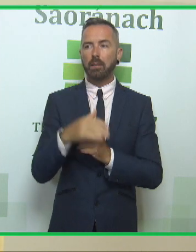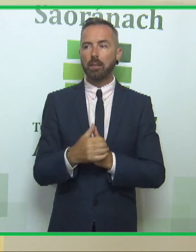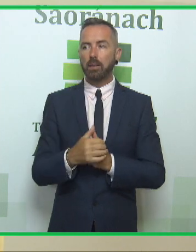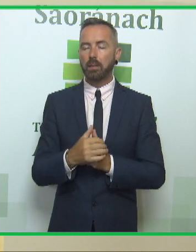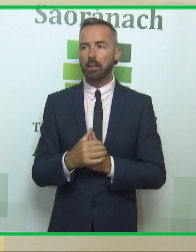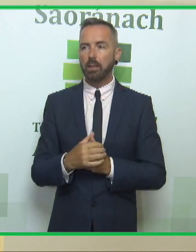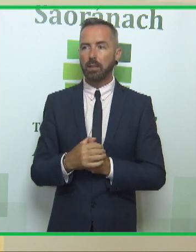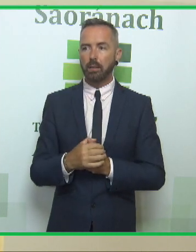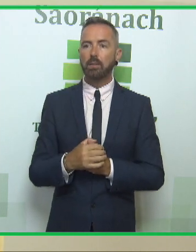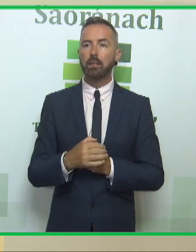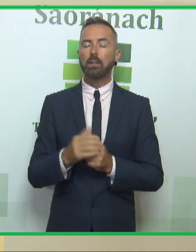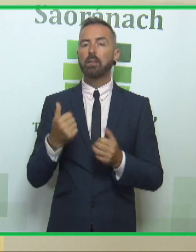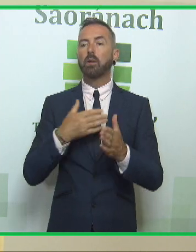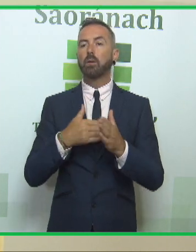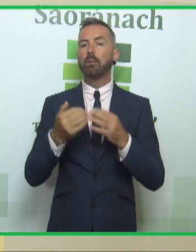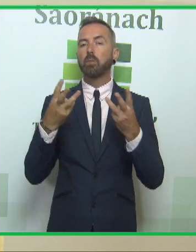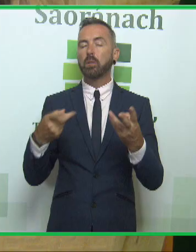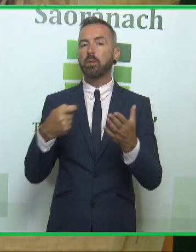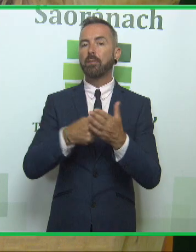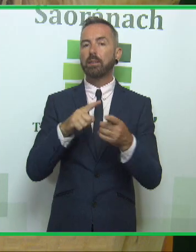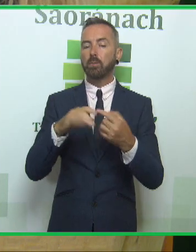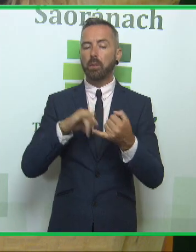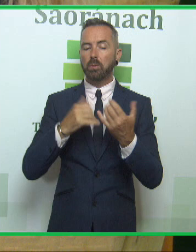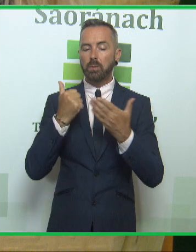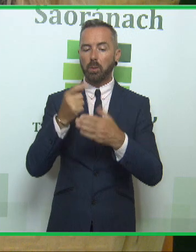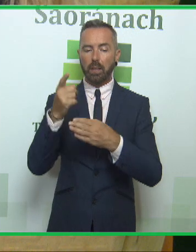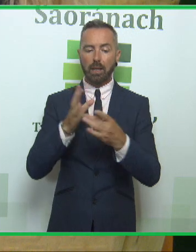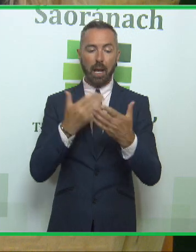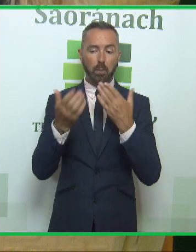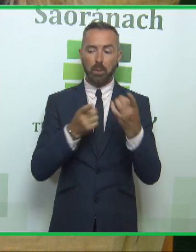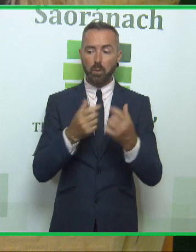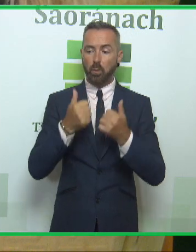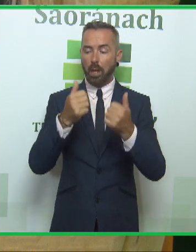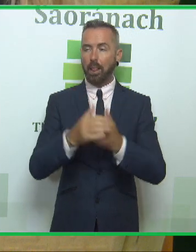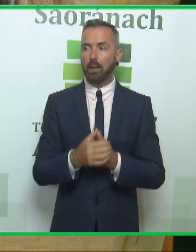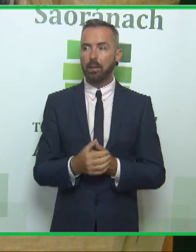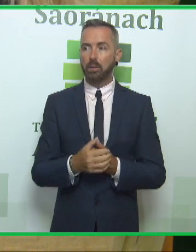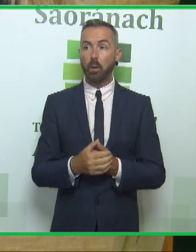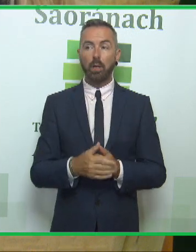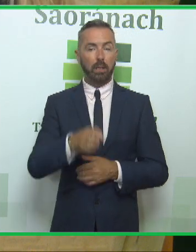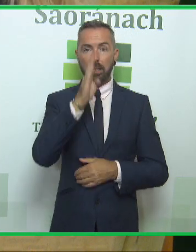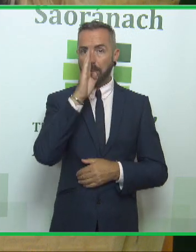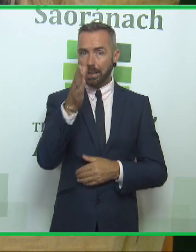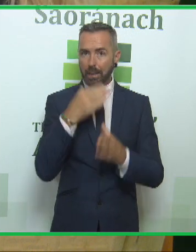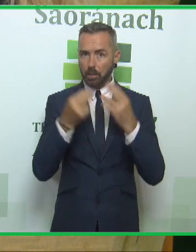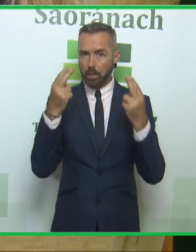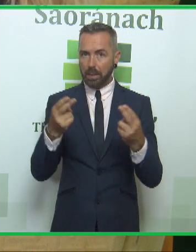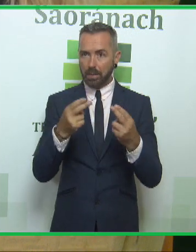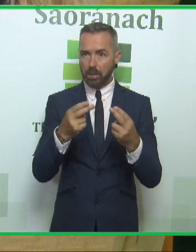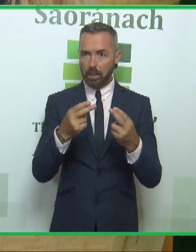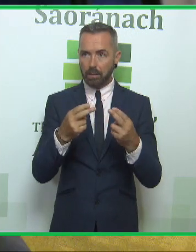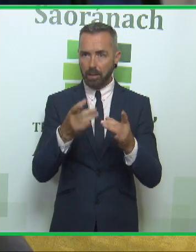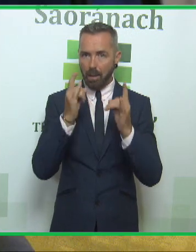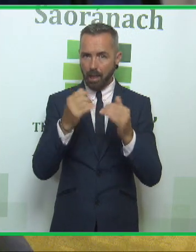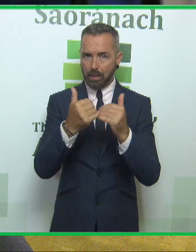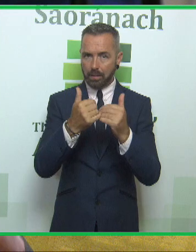for when we do invest and do support that well? Well, the immediate thing is the relief of burden off the health system and the costs that go with